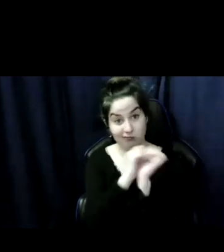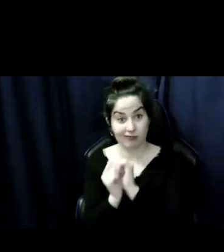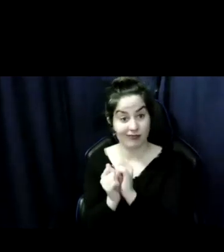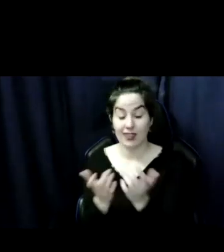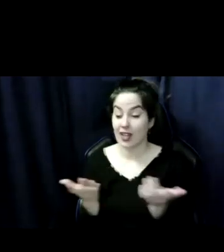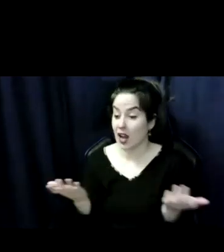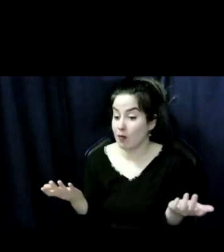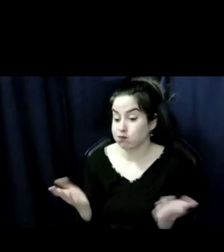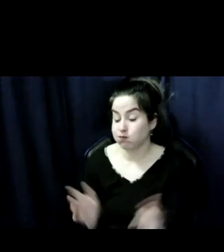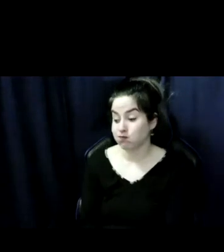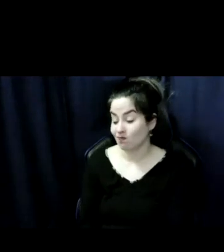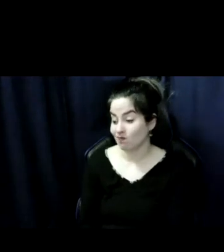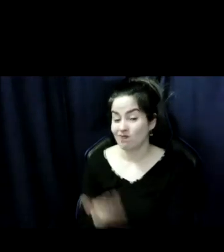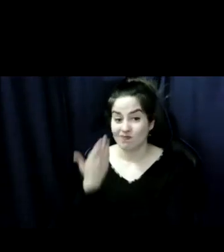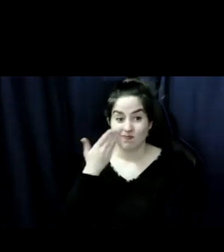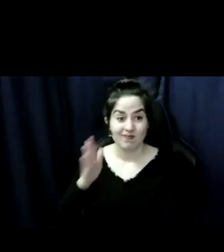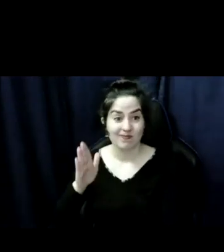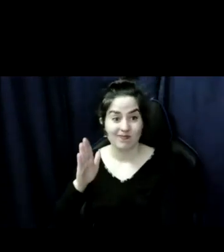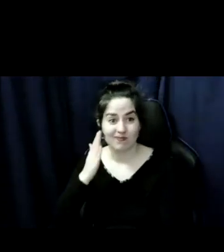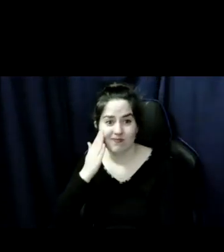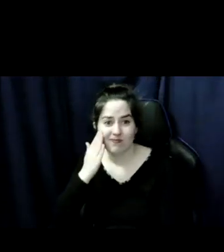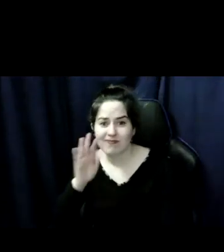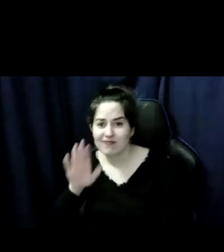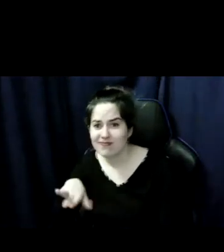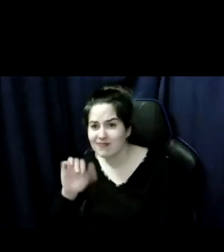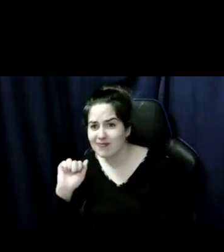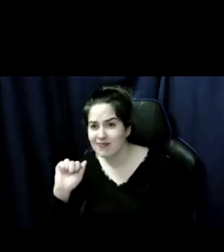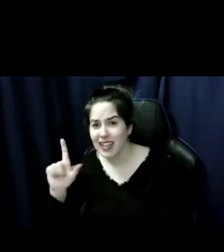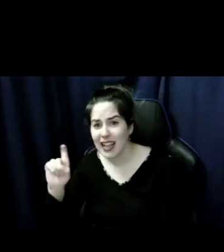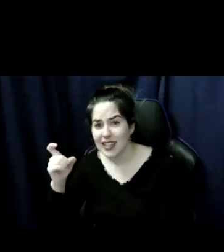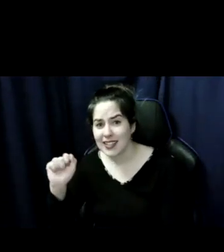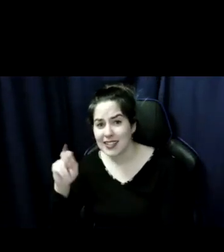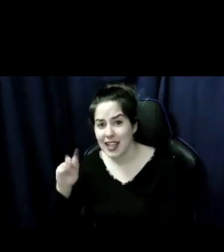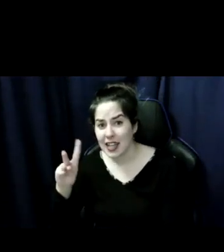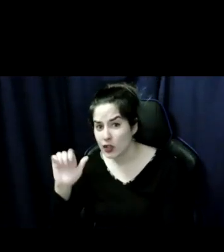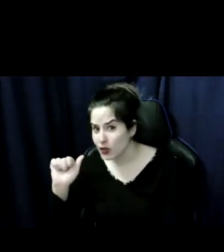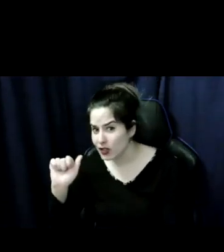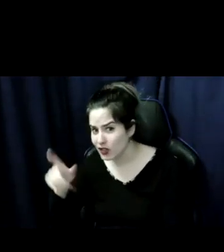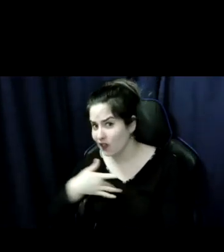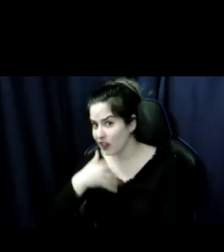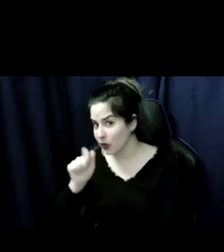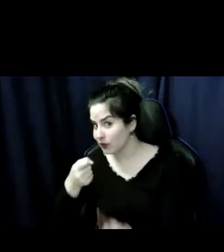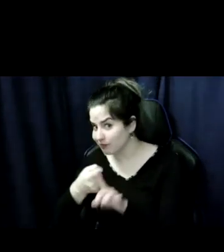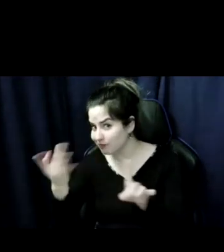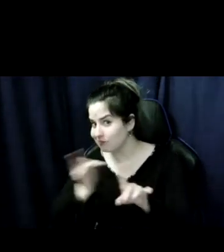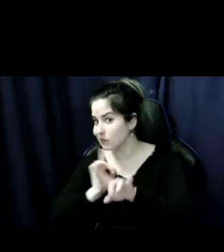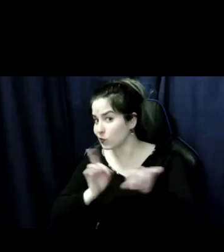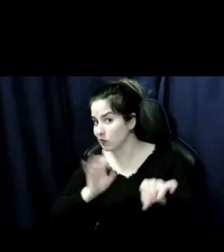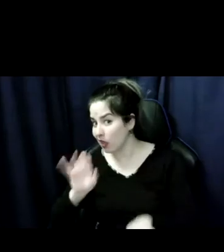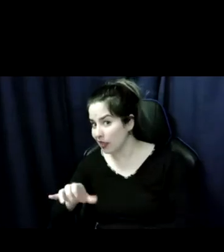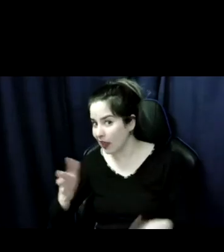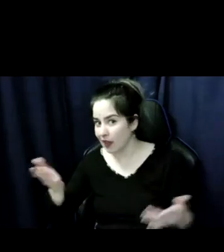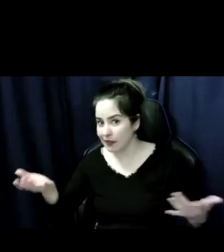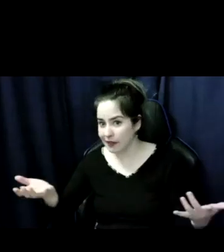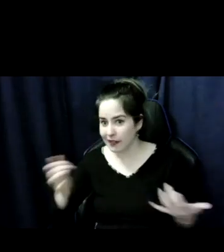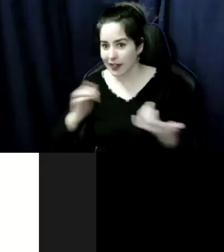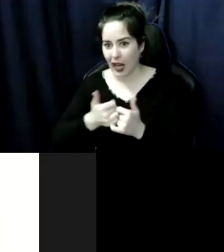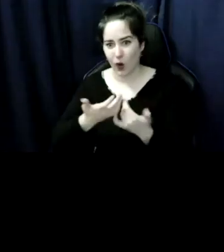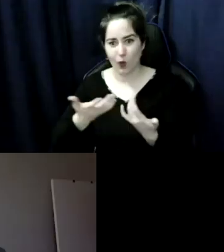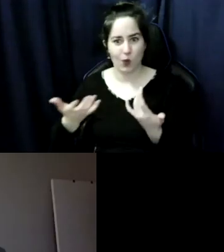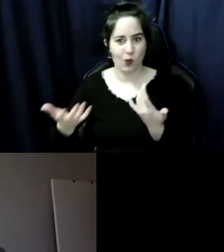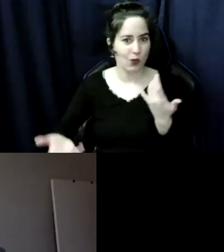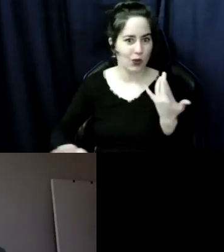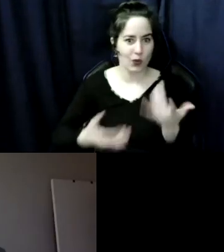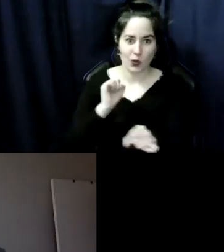like Alexandra, is that something that you feel like you could talk about in terms of like how you would work with those kinds